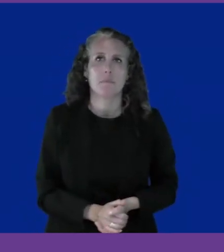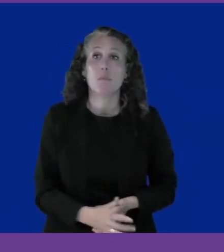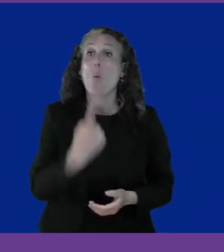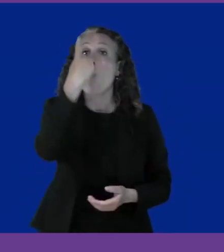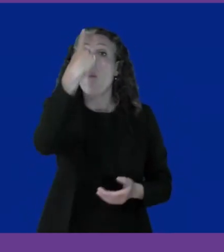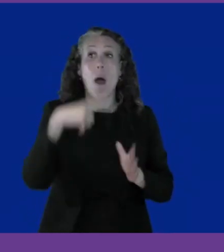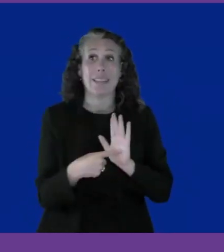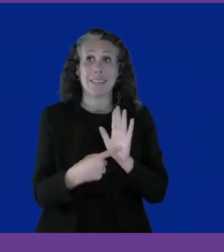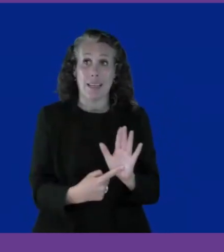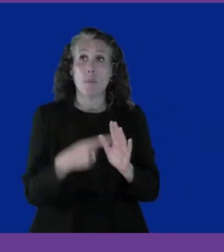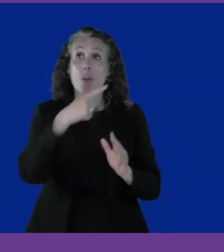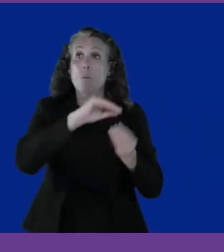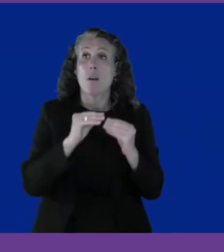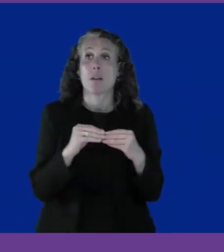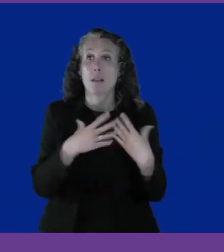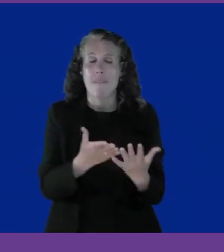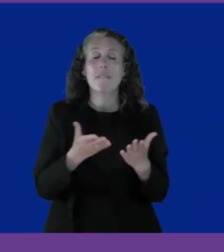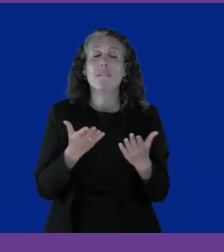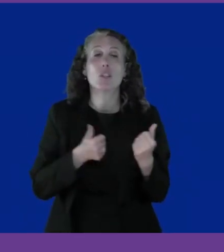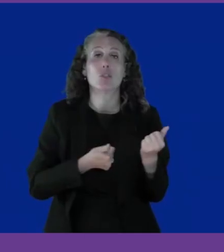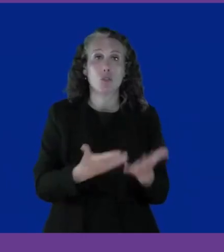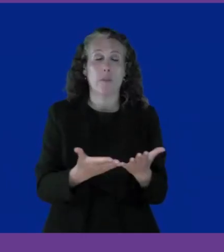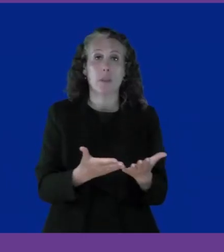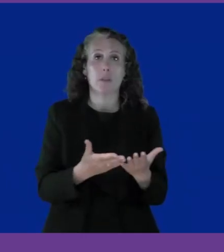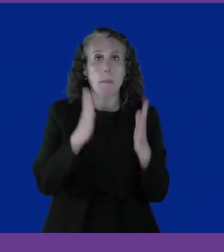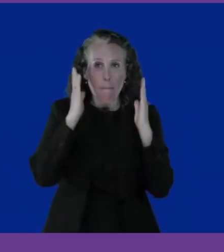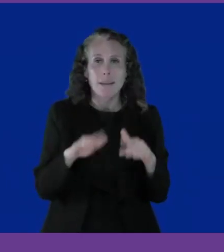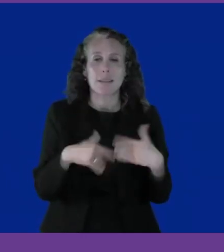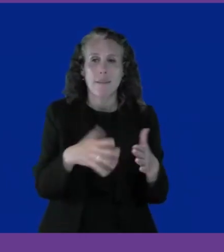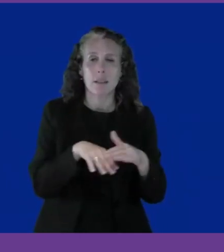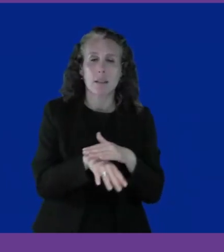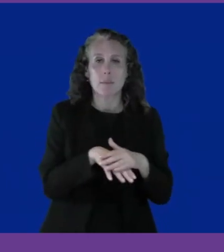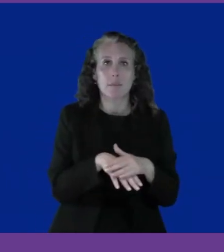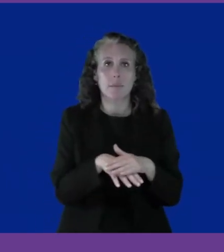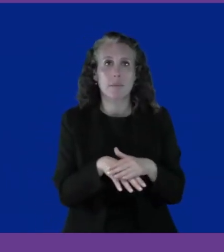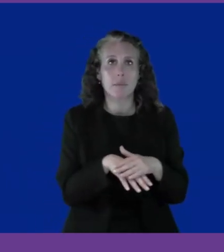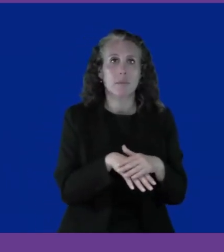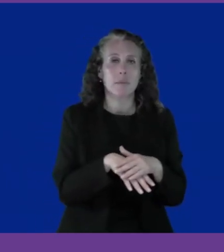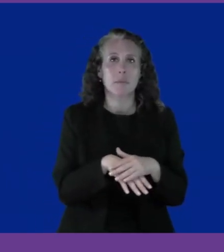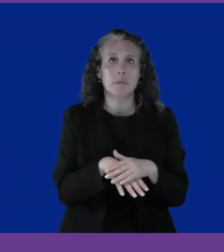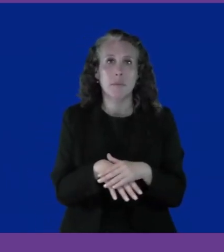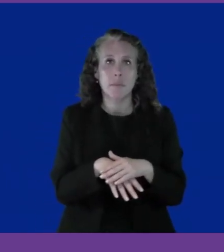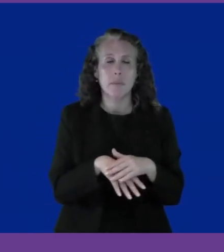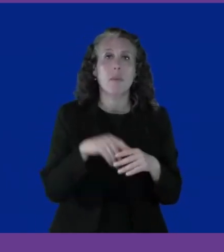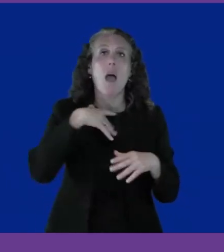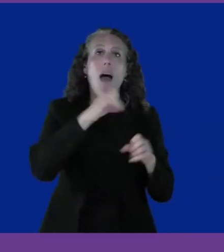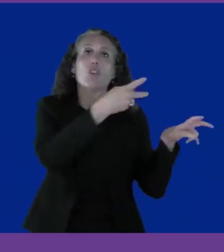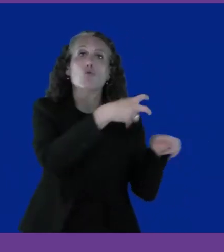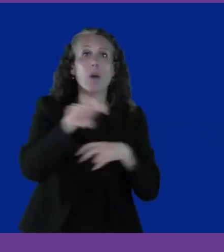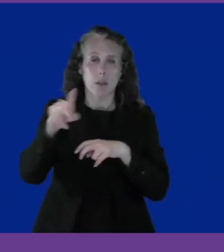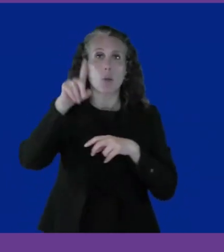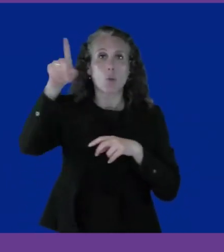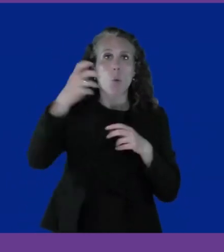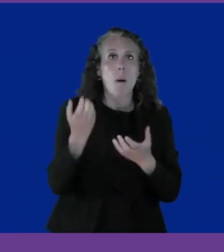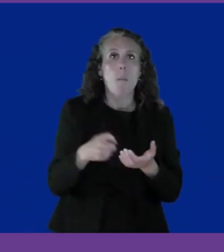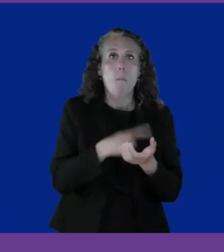those services are to be made accessible. Today we have ATMs, but we are doing a transition towards